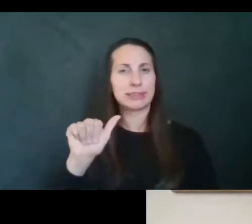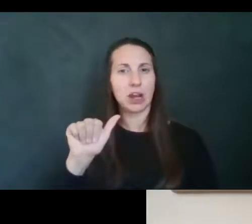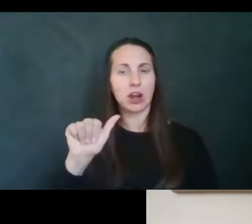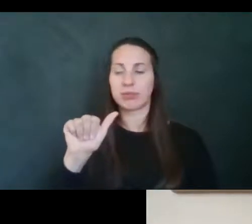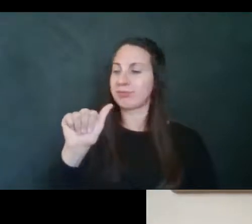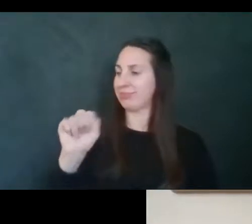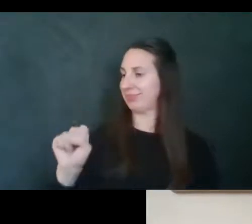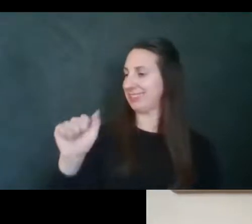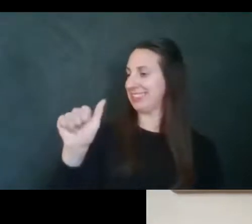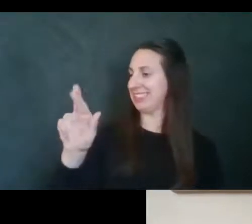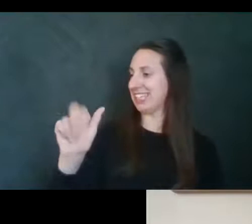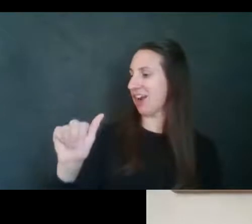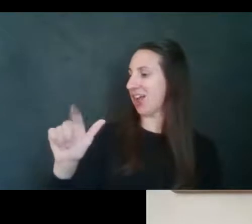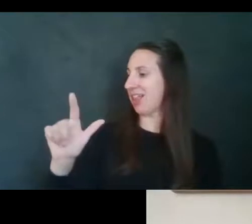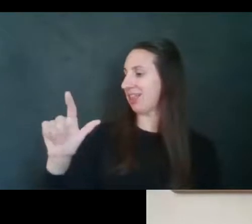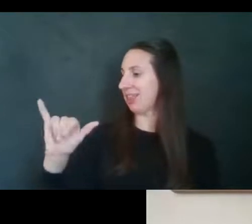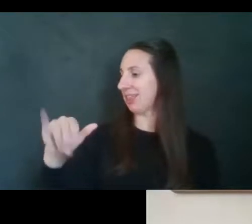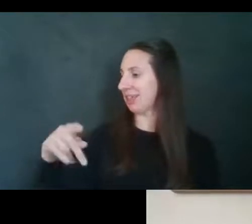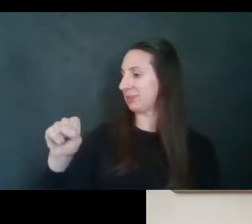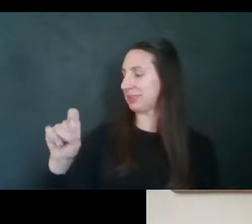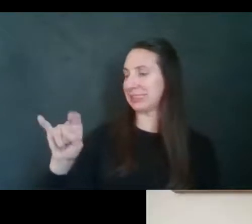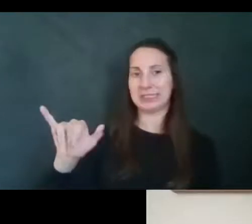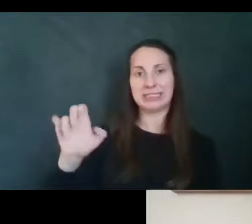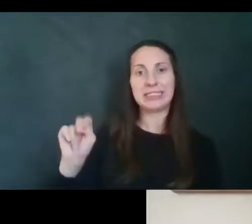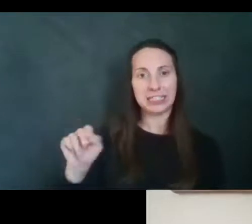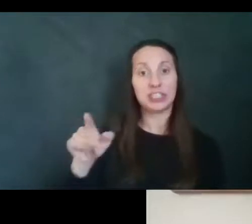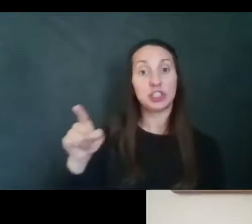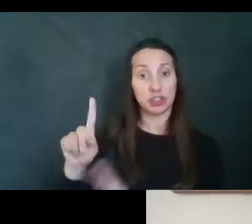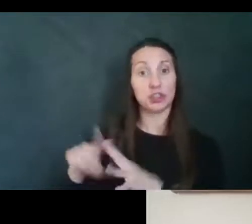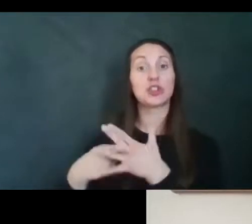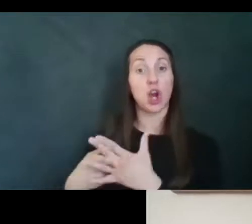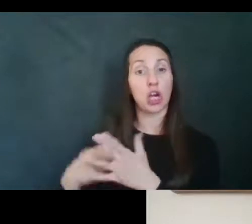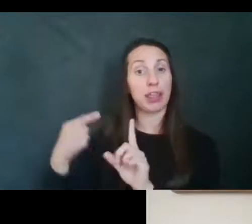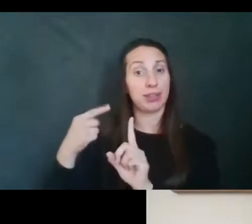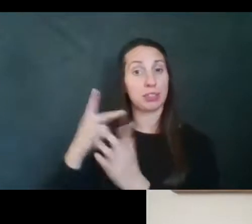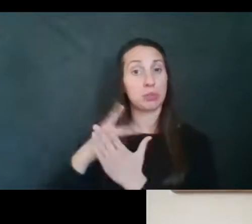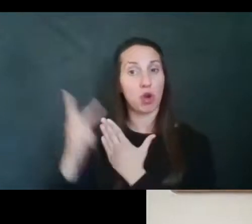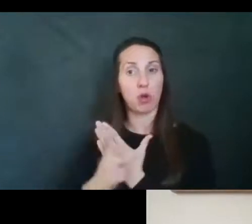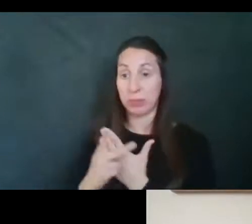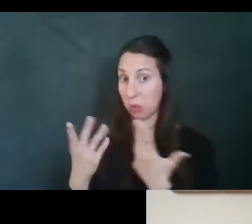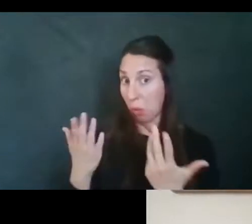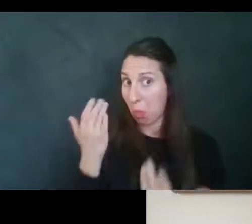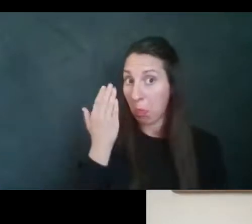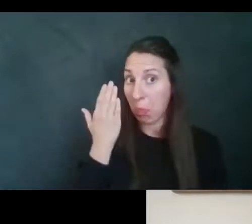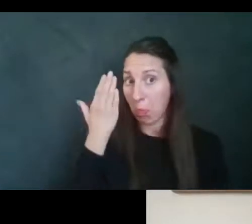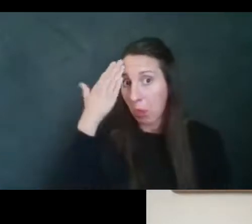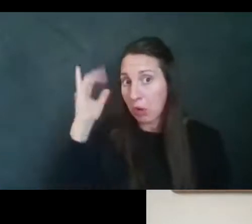project and later staff and then director of it. But I don't know if Sarah has anything to add to that.